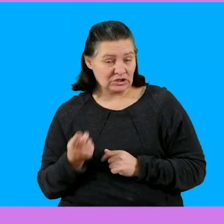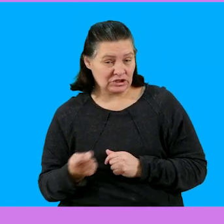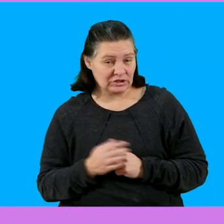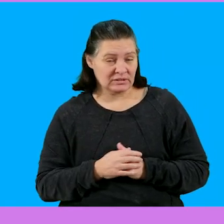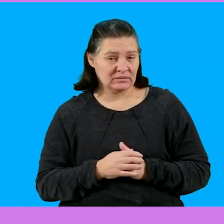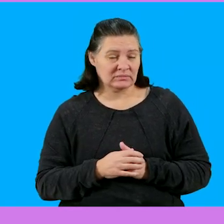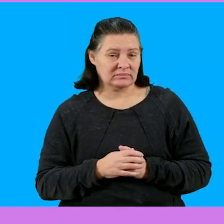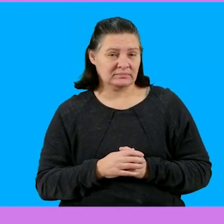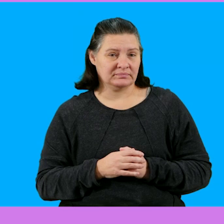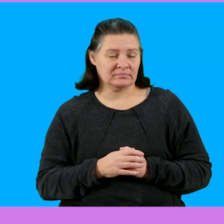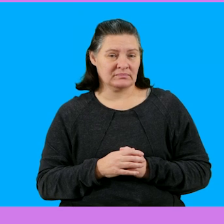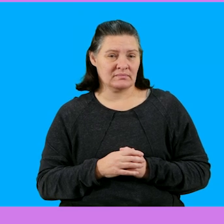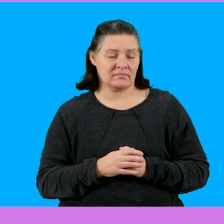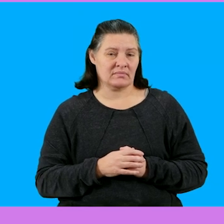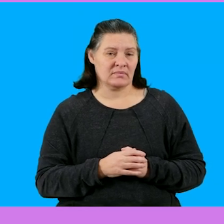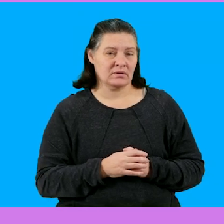to do here. So it's